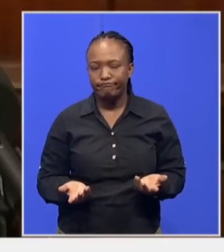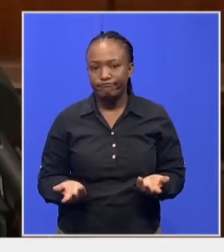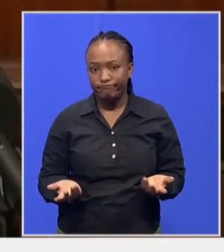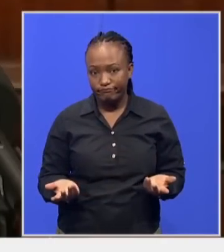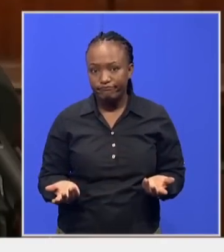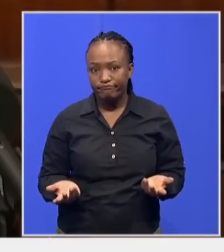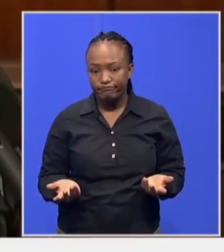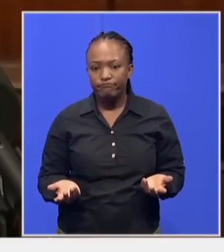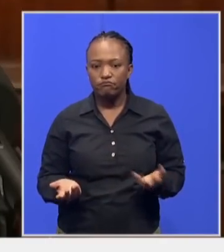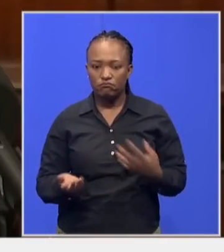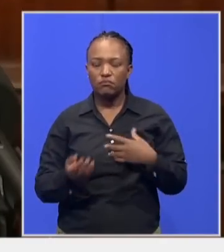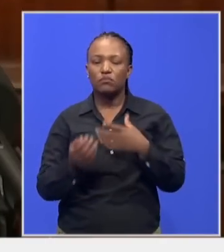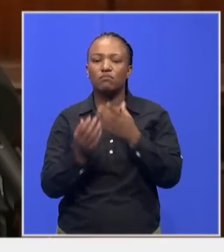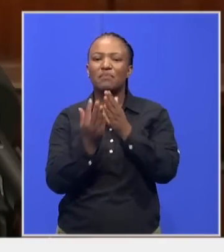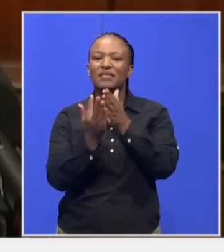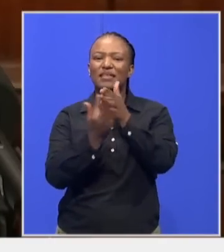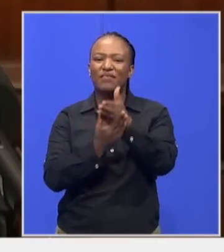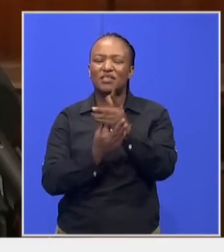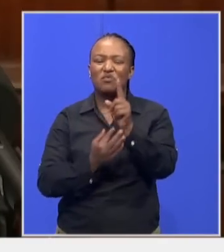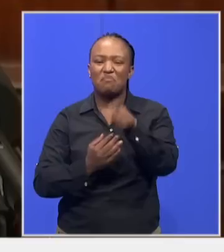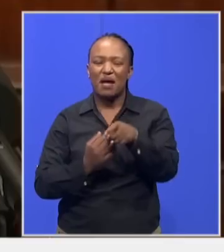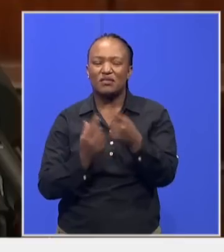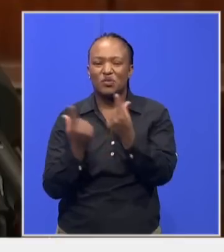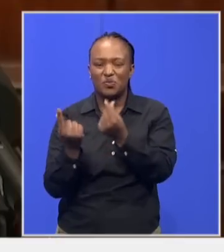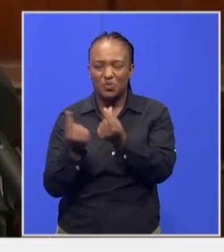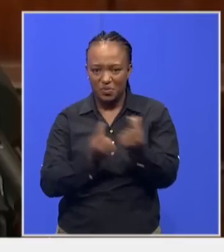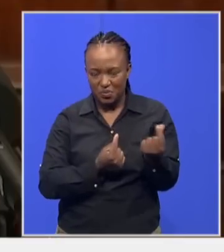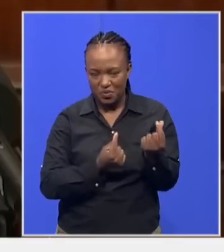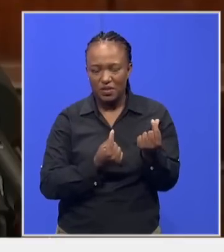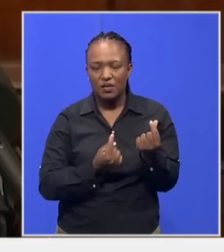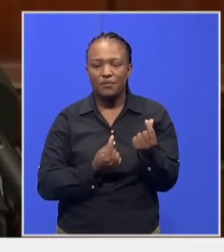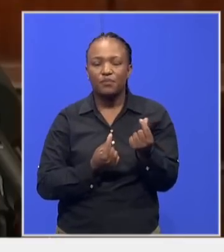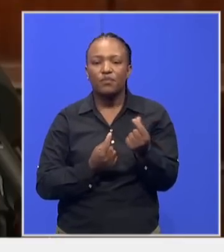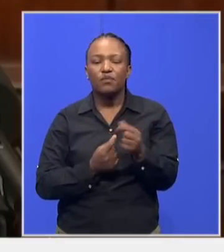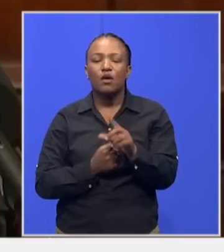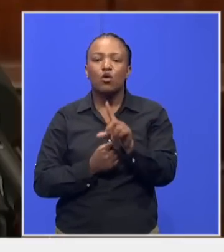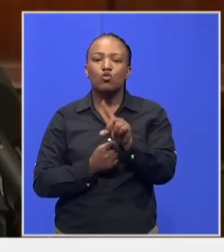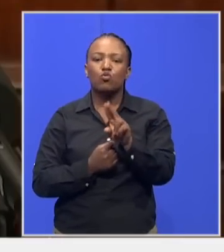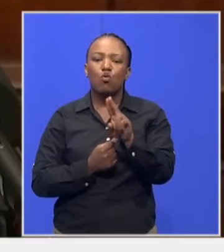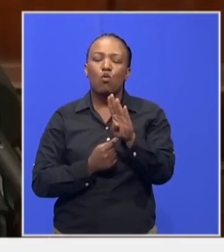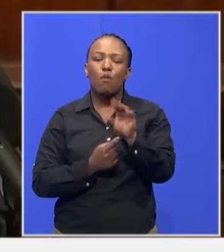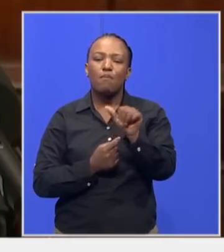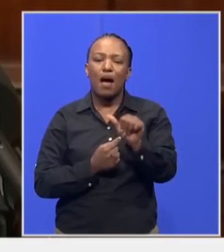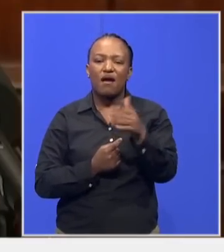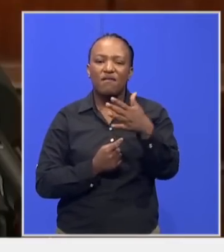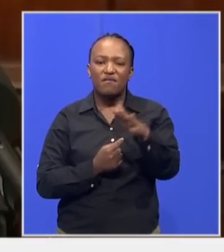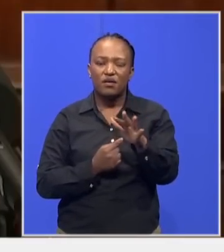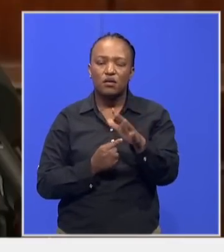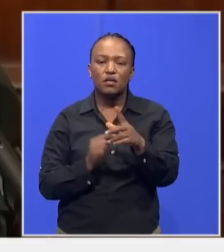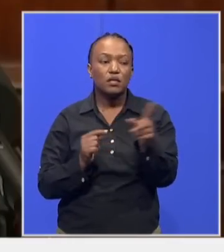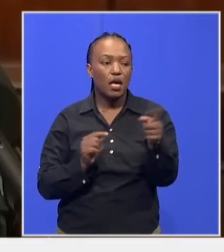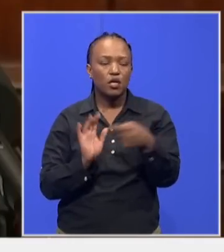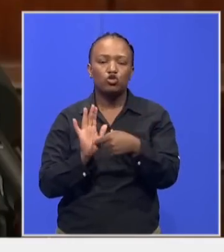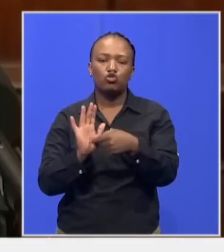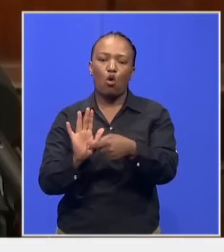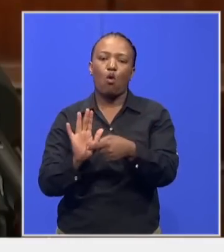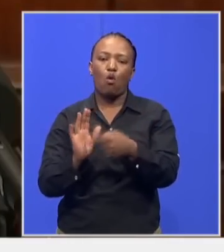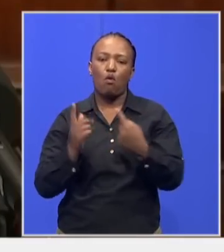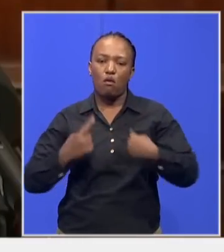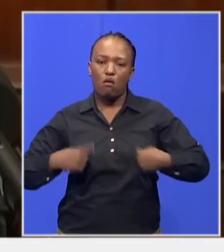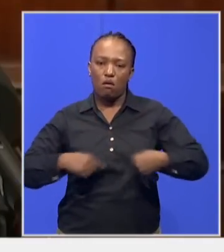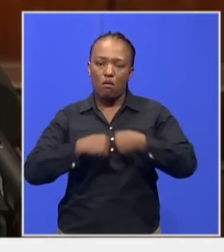the interventions that must be made. The one thing that must be said about Duva, they were able to illustrate to us that as a result of